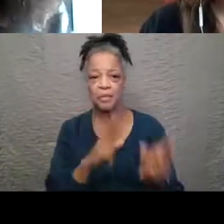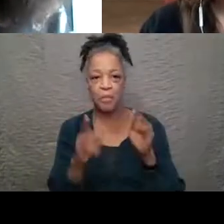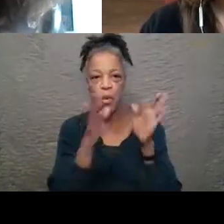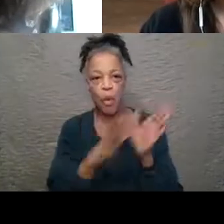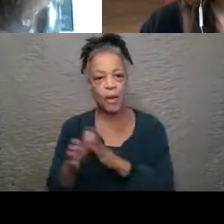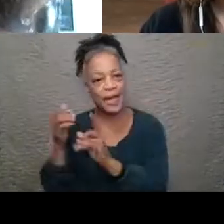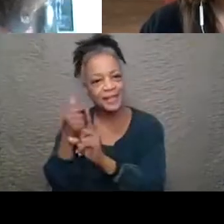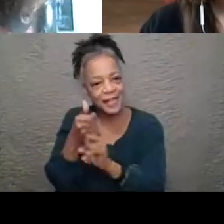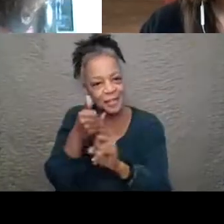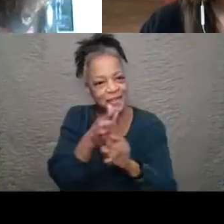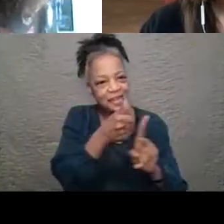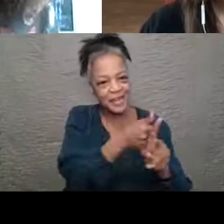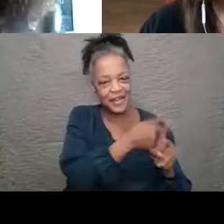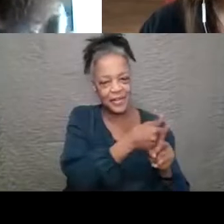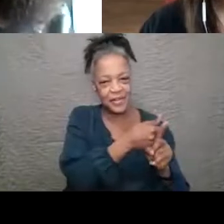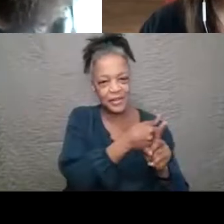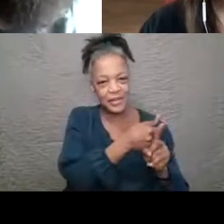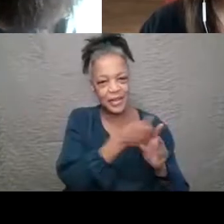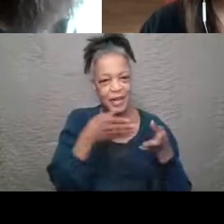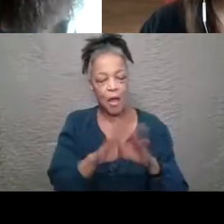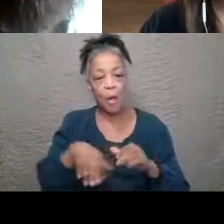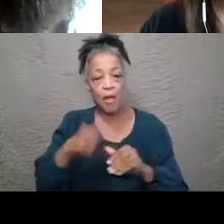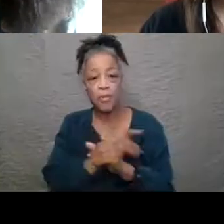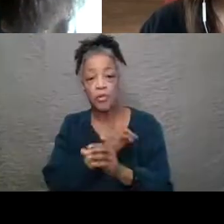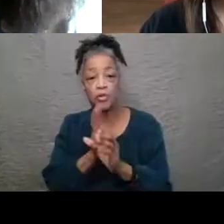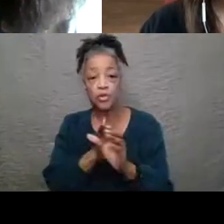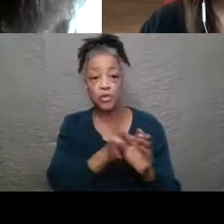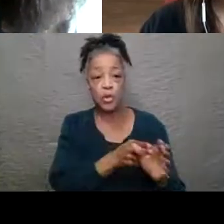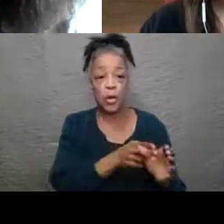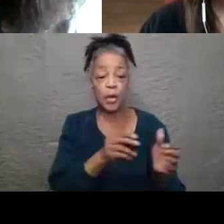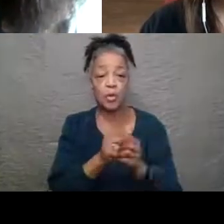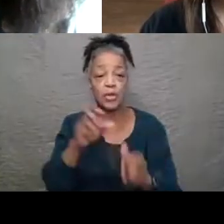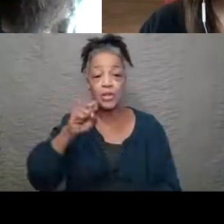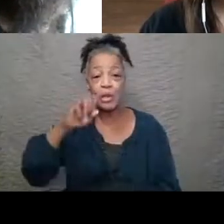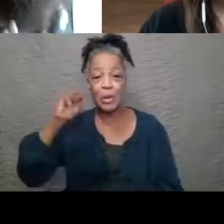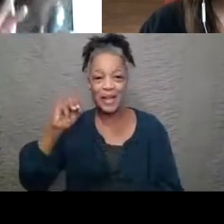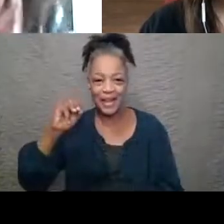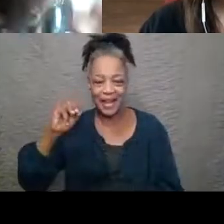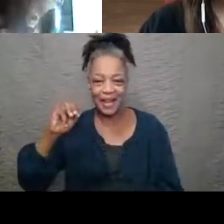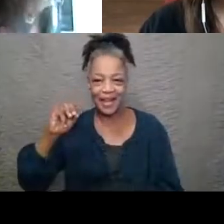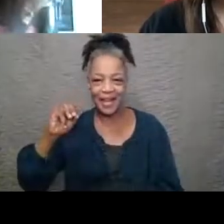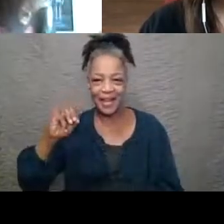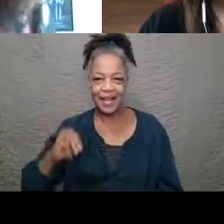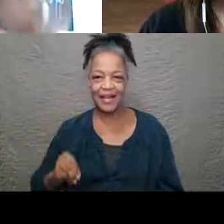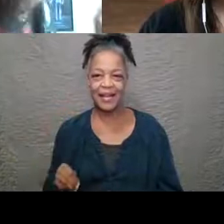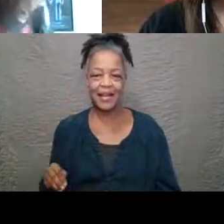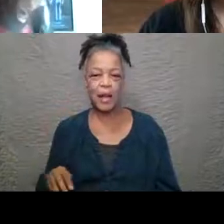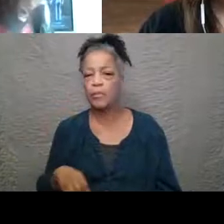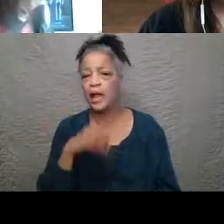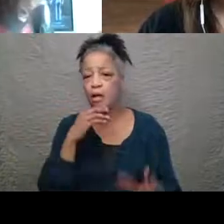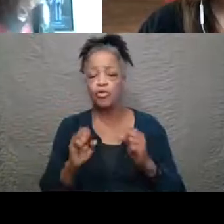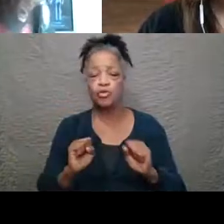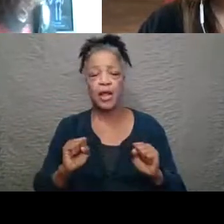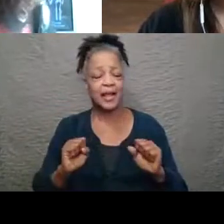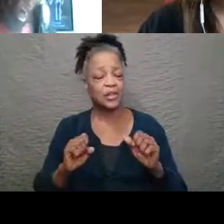themselves and allow others to join them via the power of social media. And so I'm not trying to take